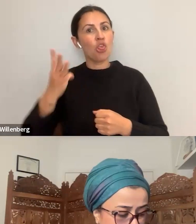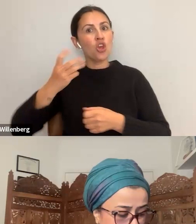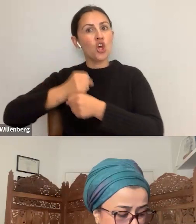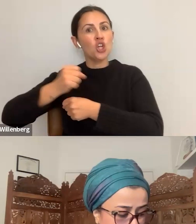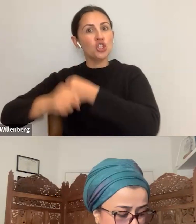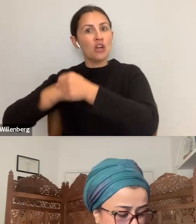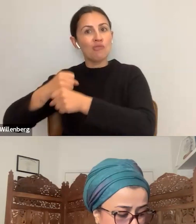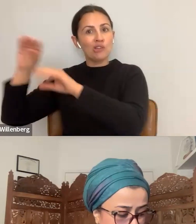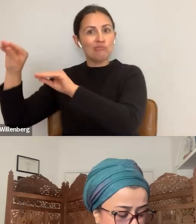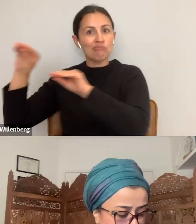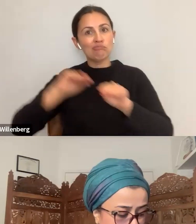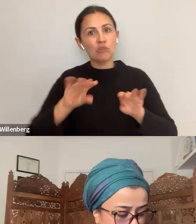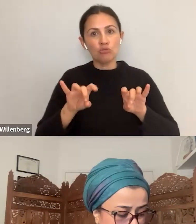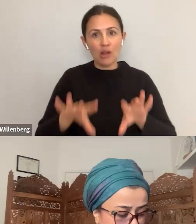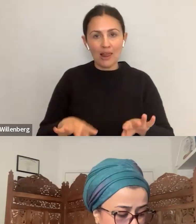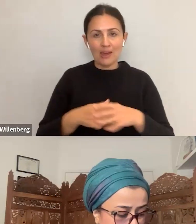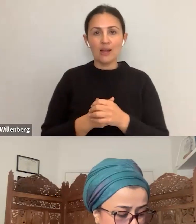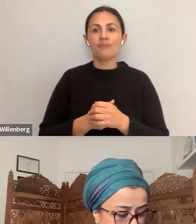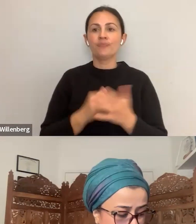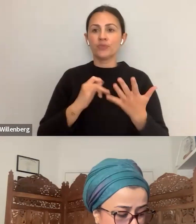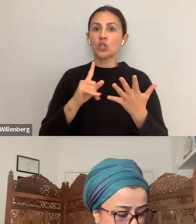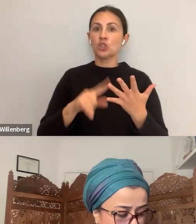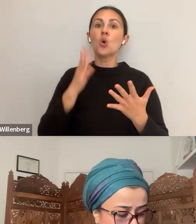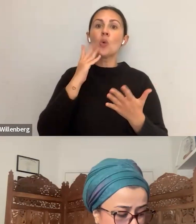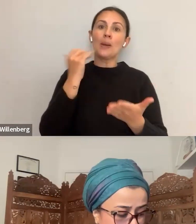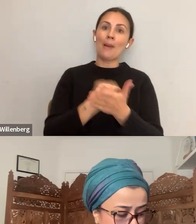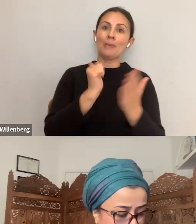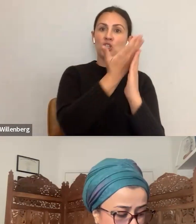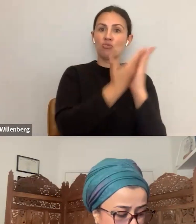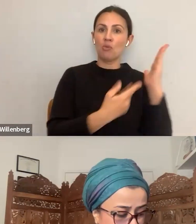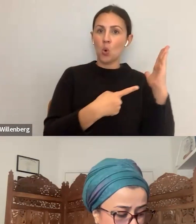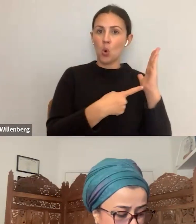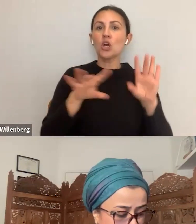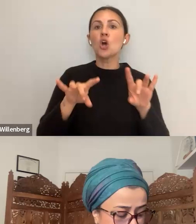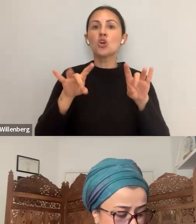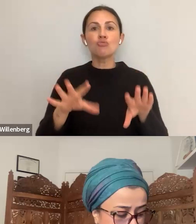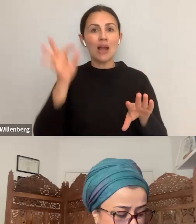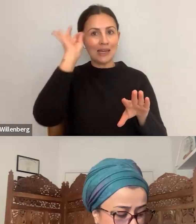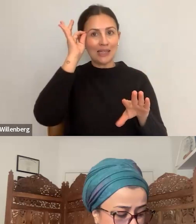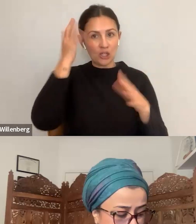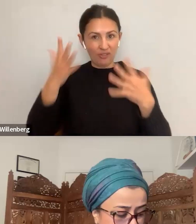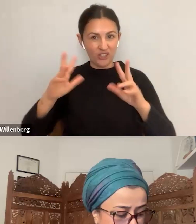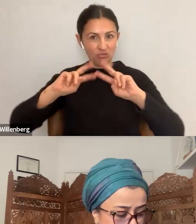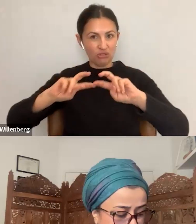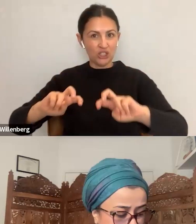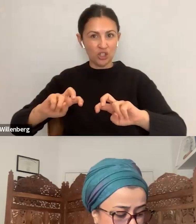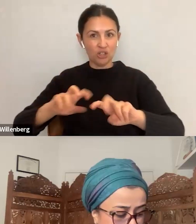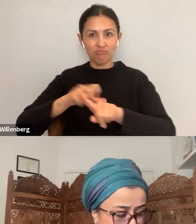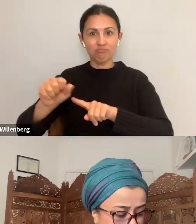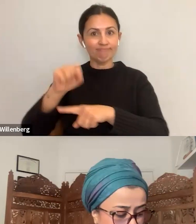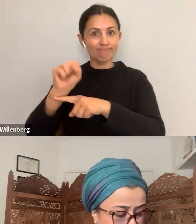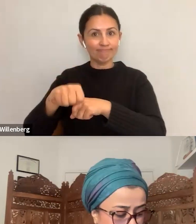And at that time as well, at the time that we published it, the Australia Council's own research had actually found that people